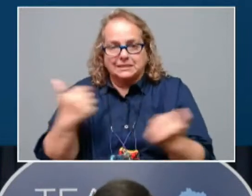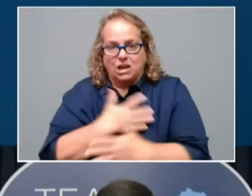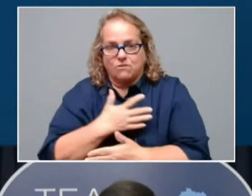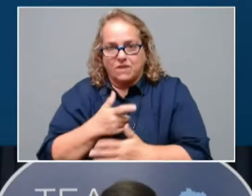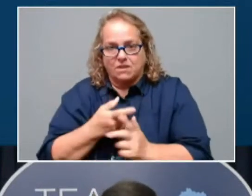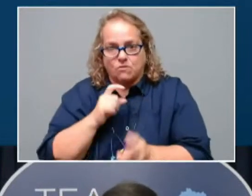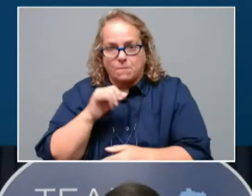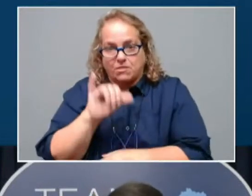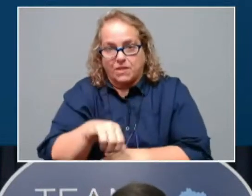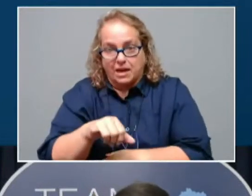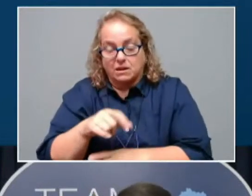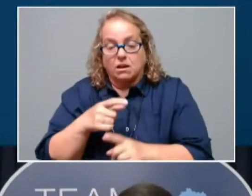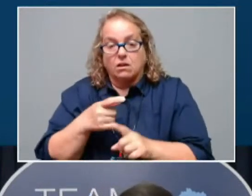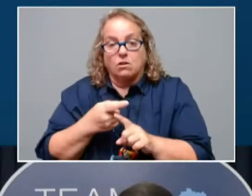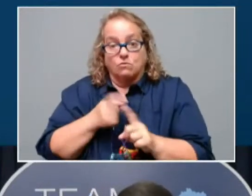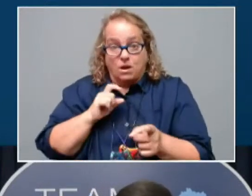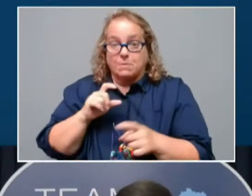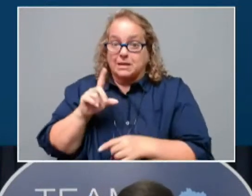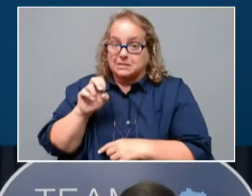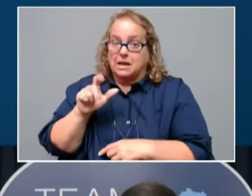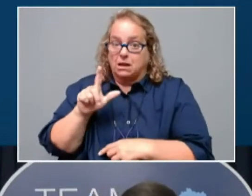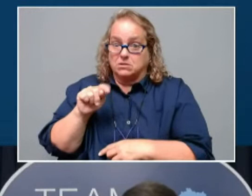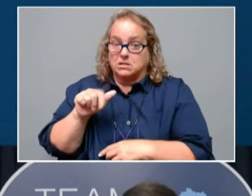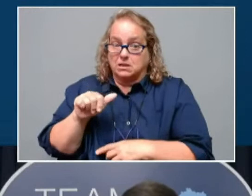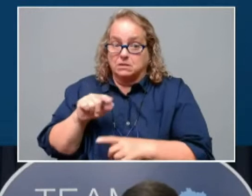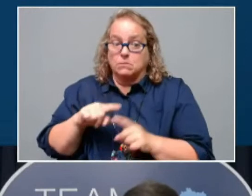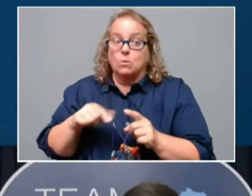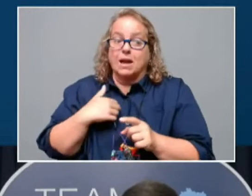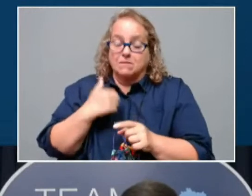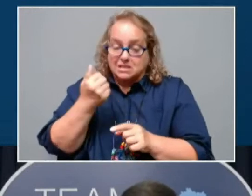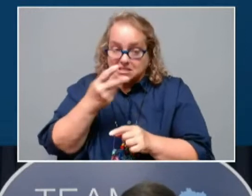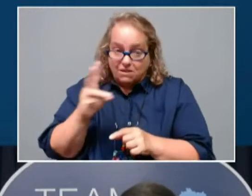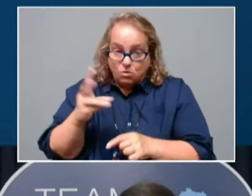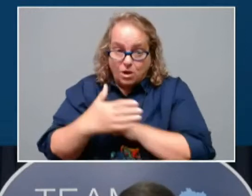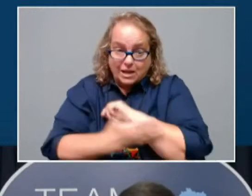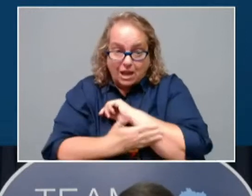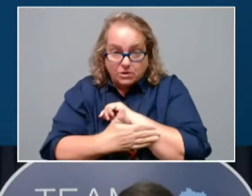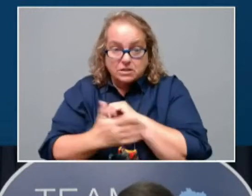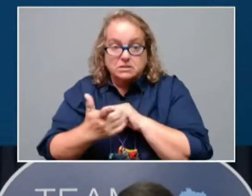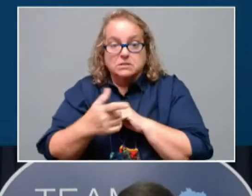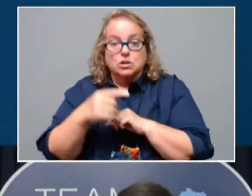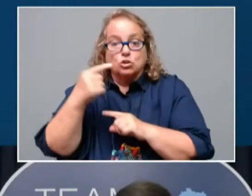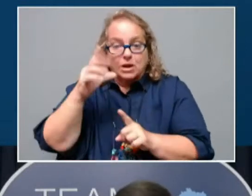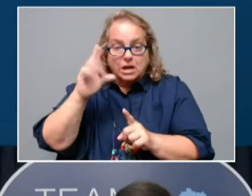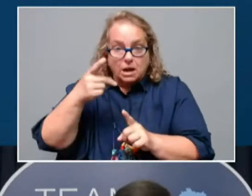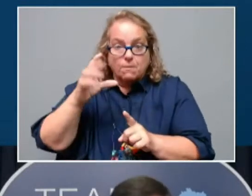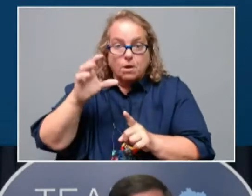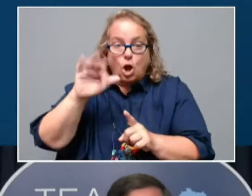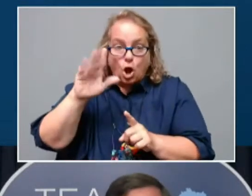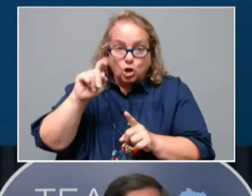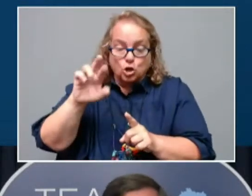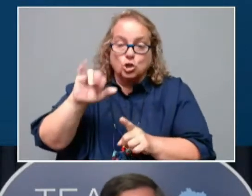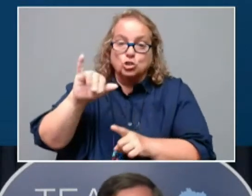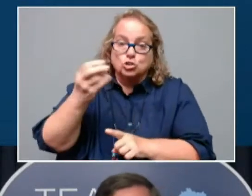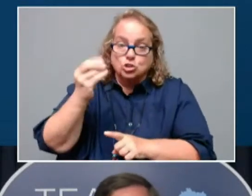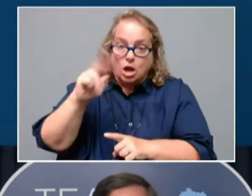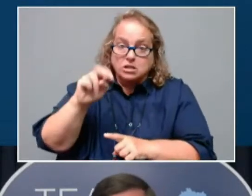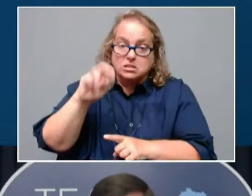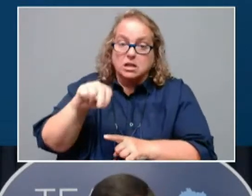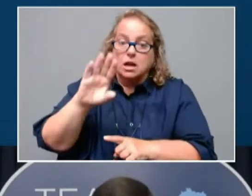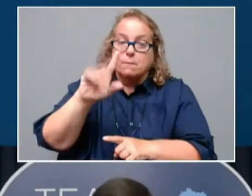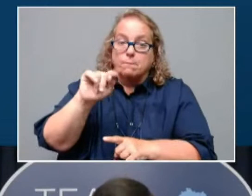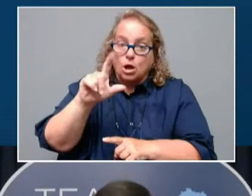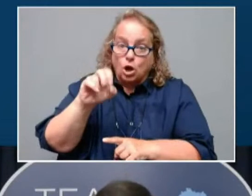variant. But we had a number of counties join above 40%: Greenup, Carter, Johnson, Butler, Leslie, and